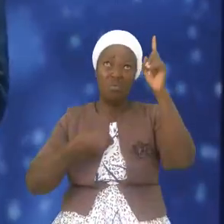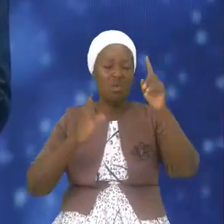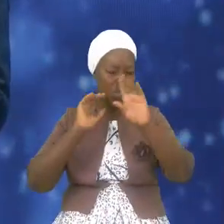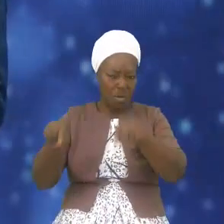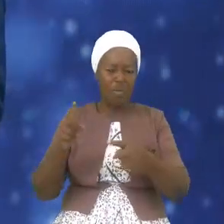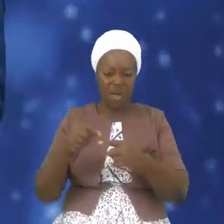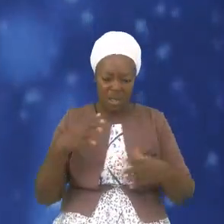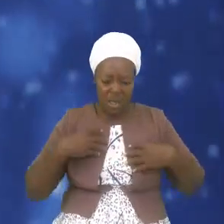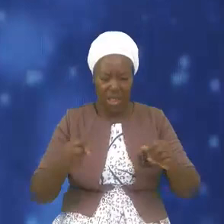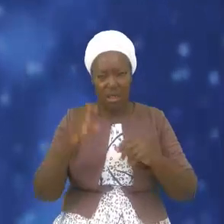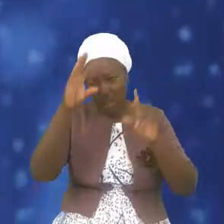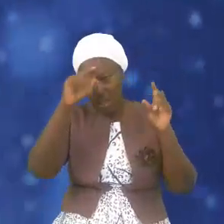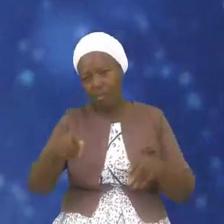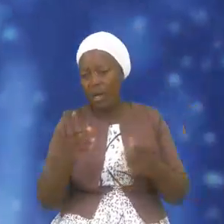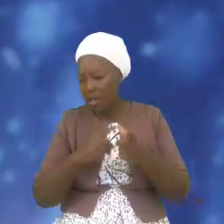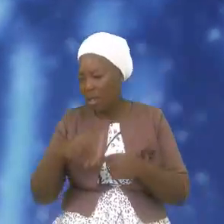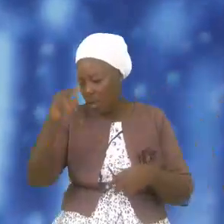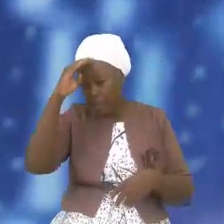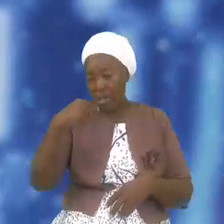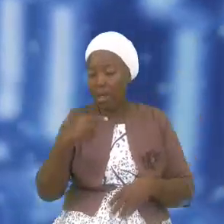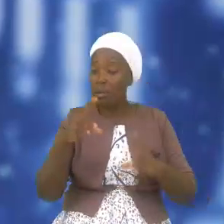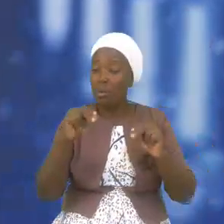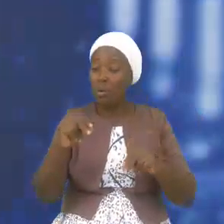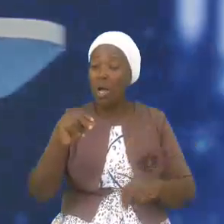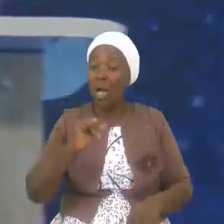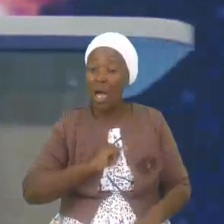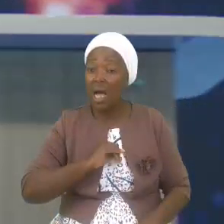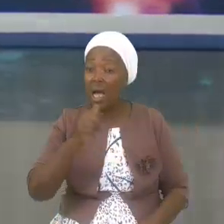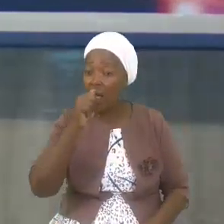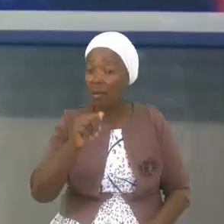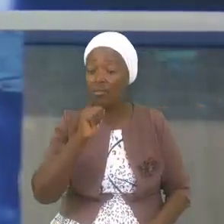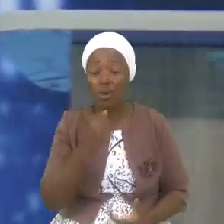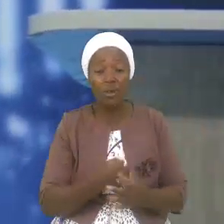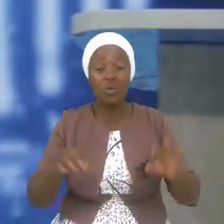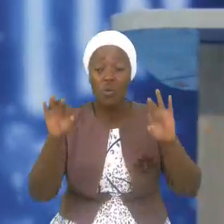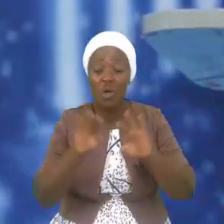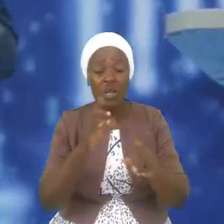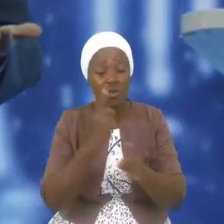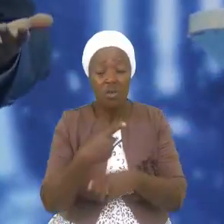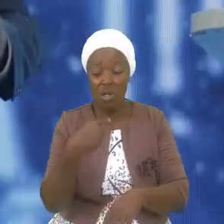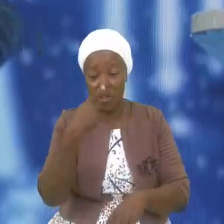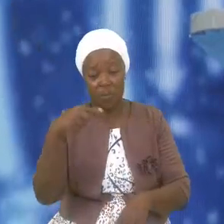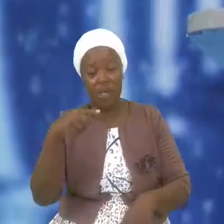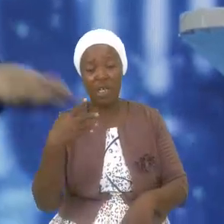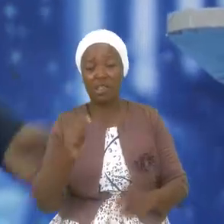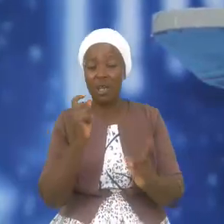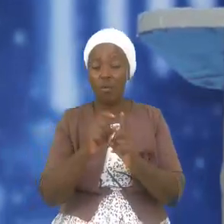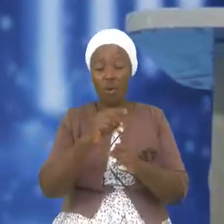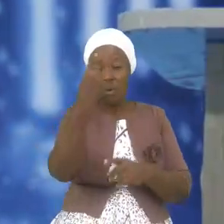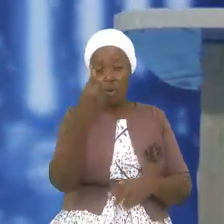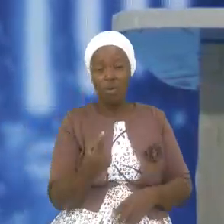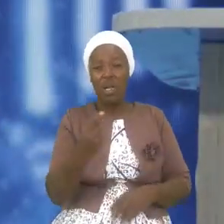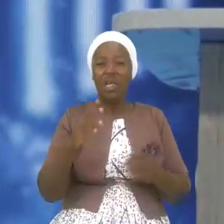not worthy. Speak the word only. I am wanting, I am lacking, I am not